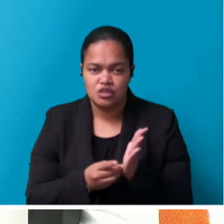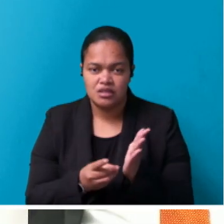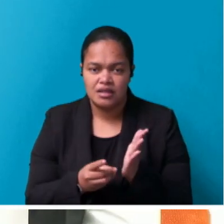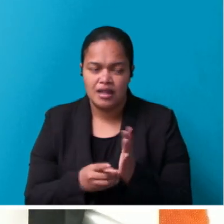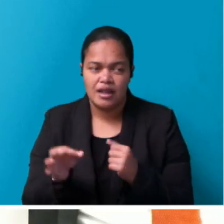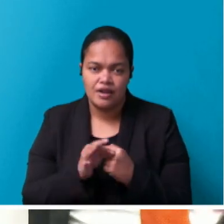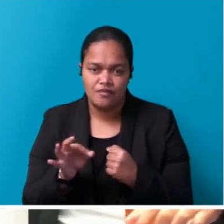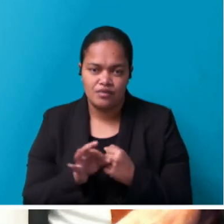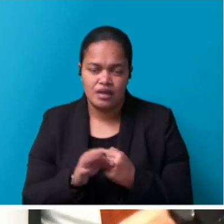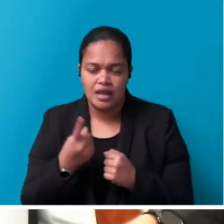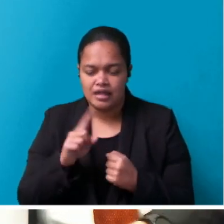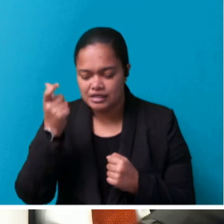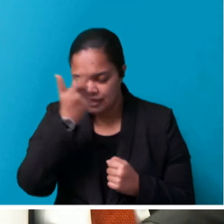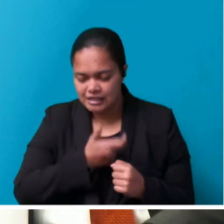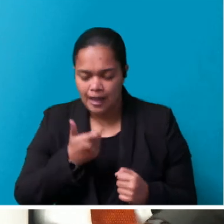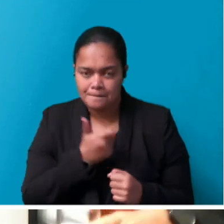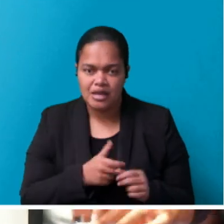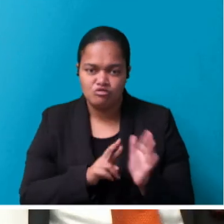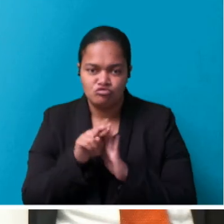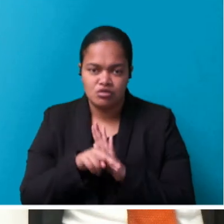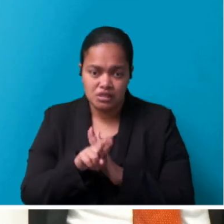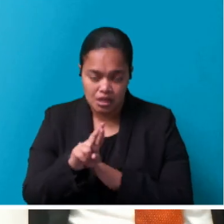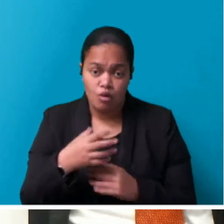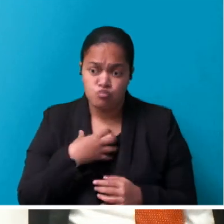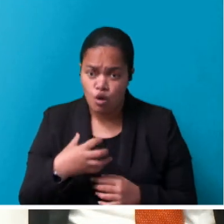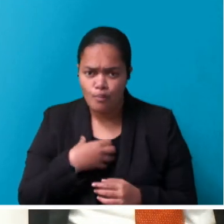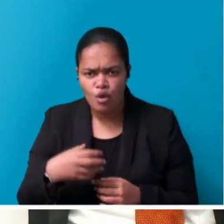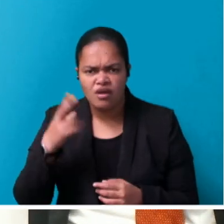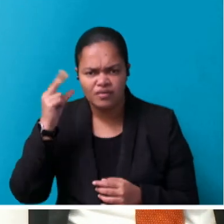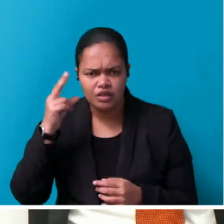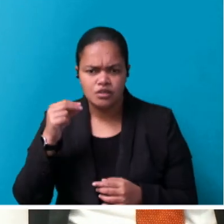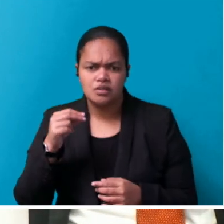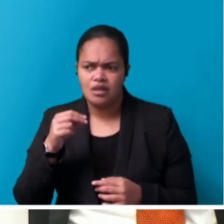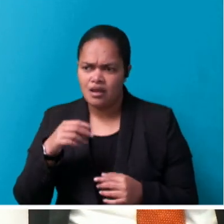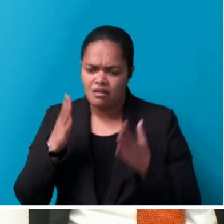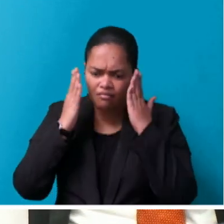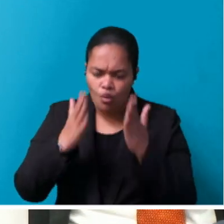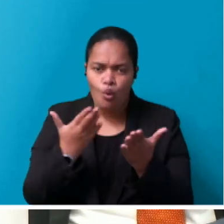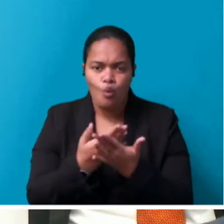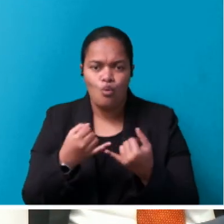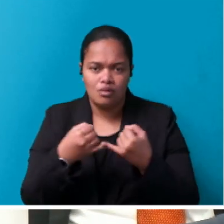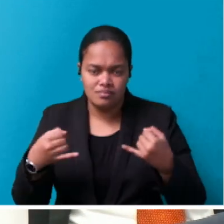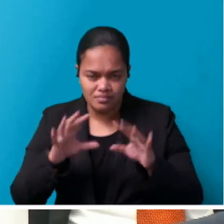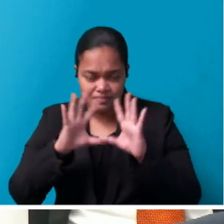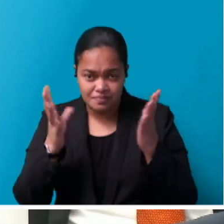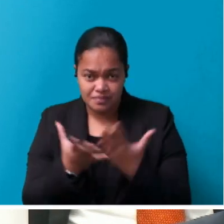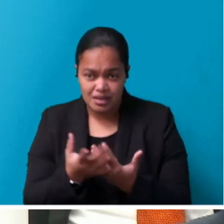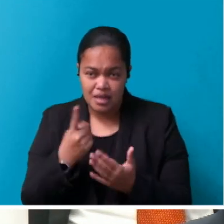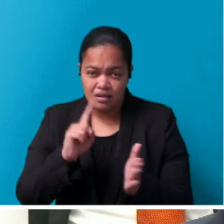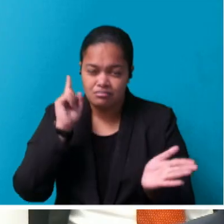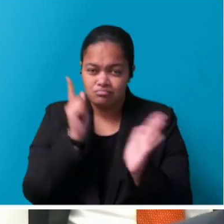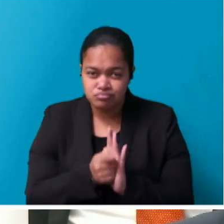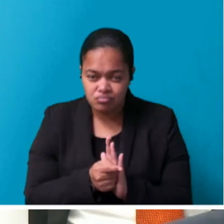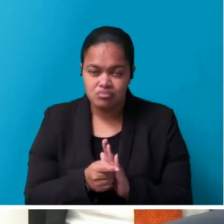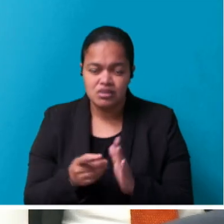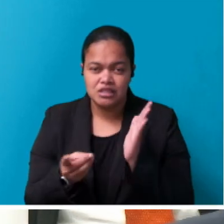and cyber resilience. As more Fijians embrace the online world, a resilient and robust digital